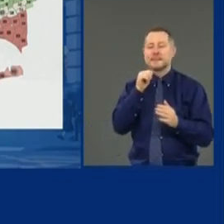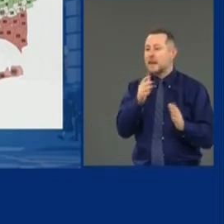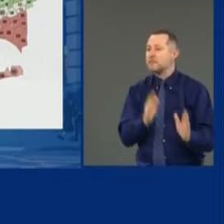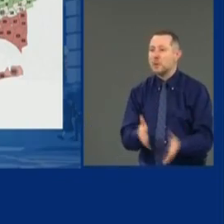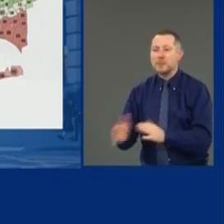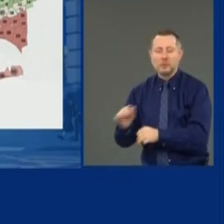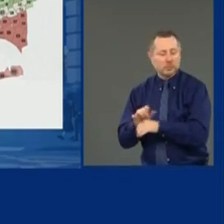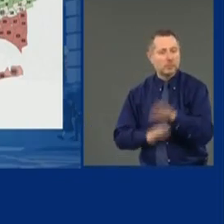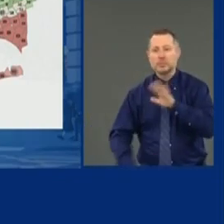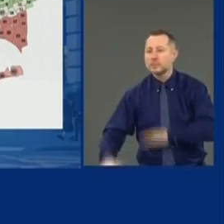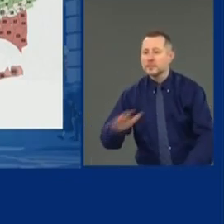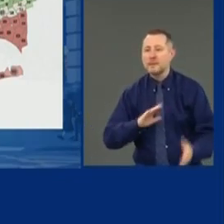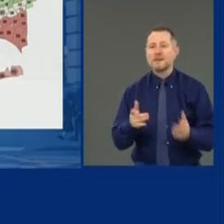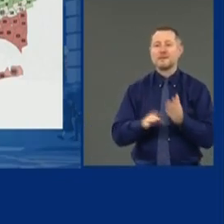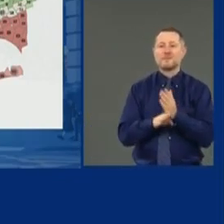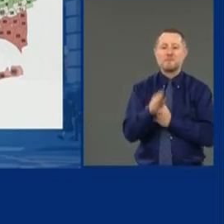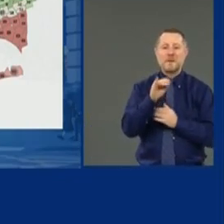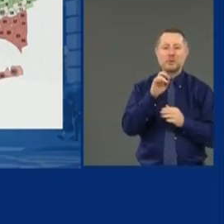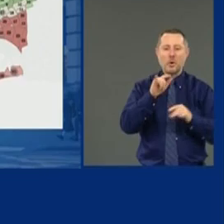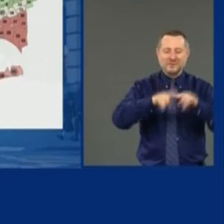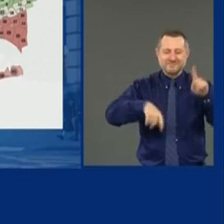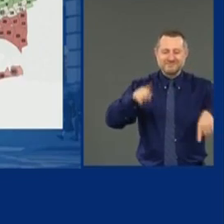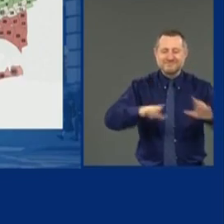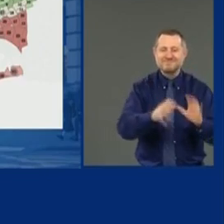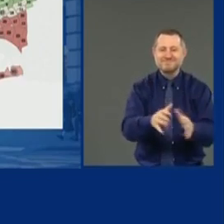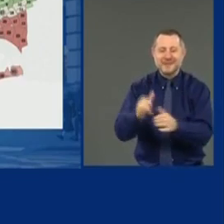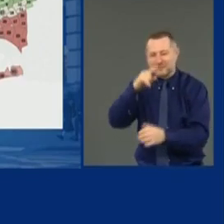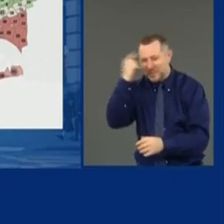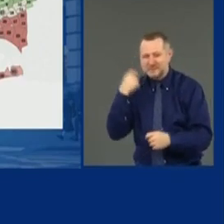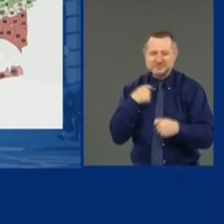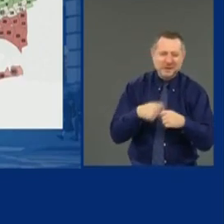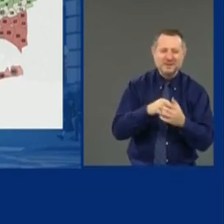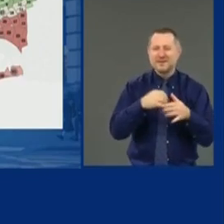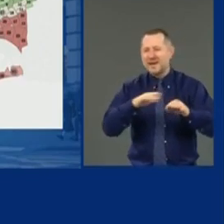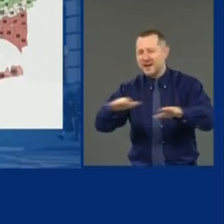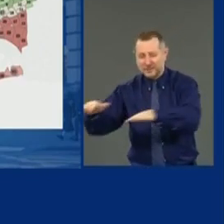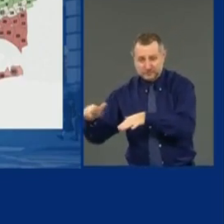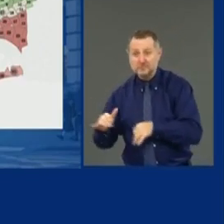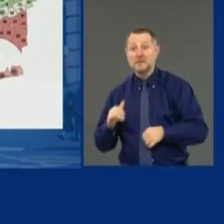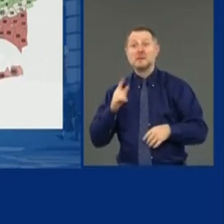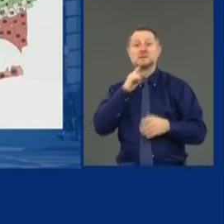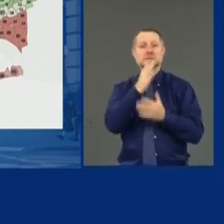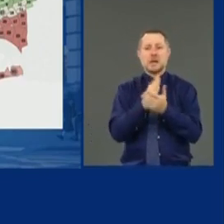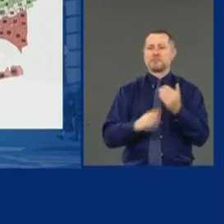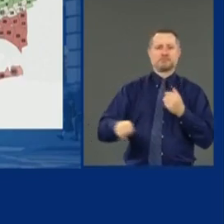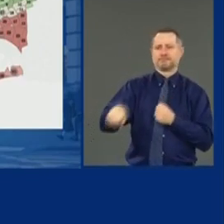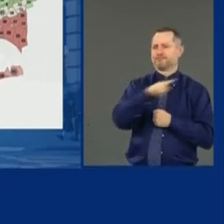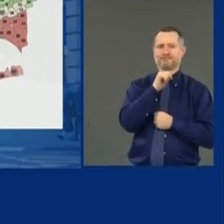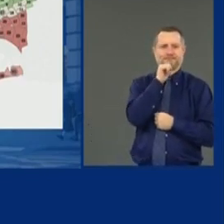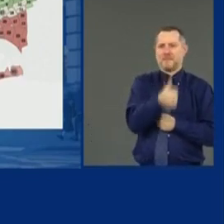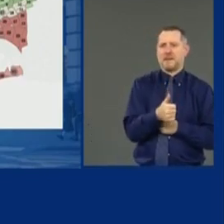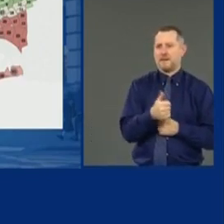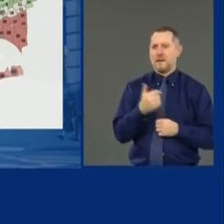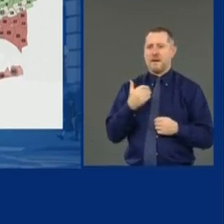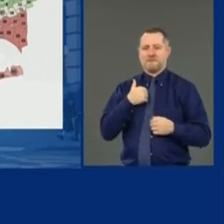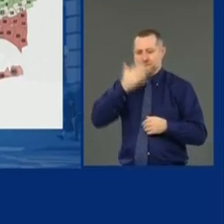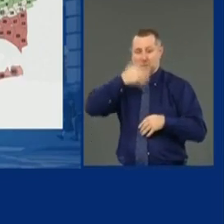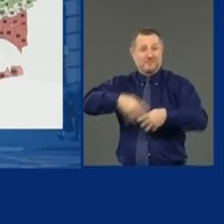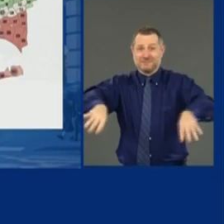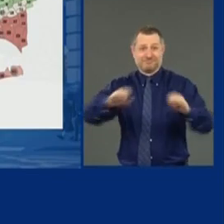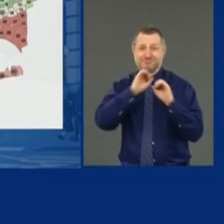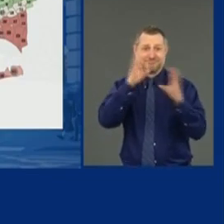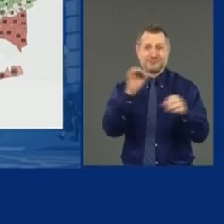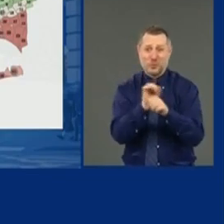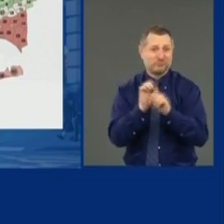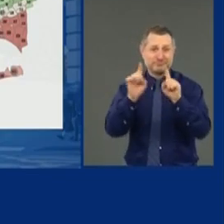working. They're not essential workers. They're communities where essential workers live, but